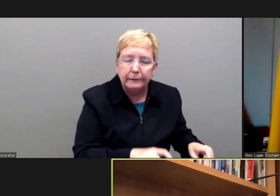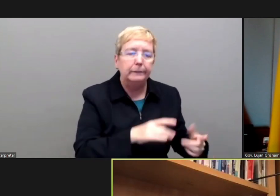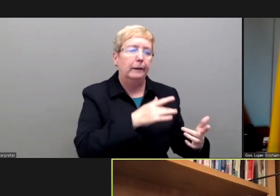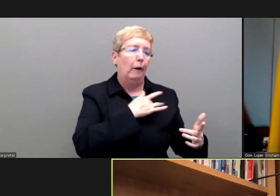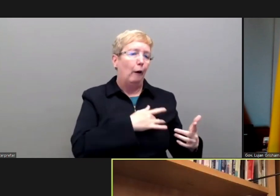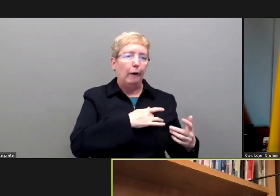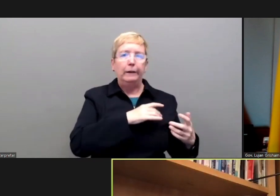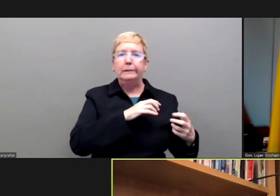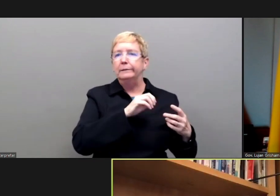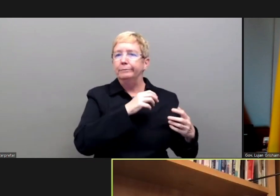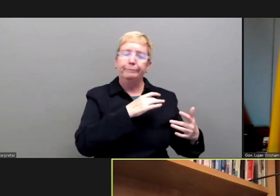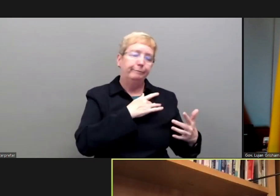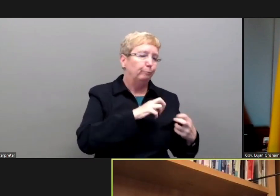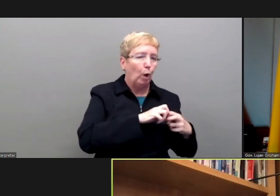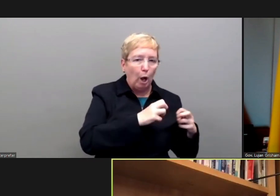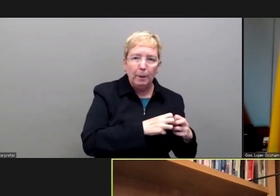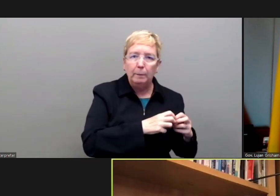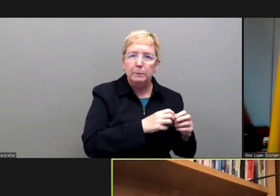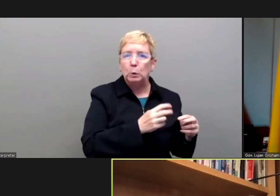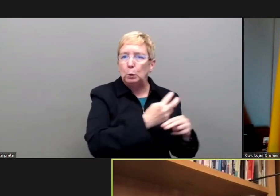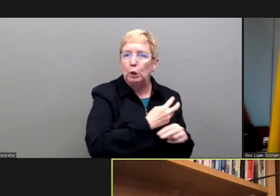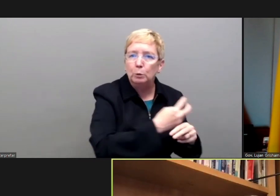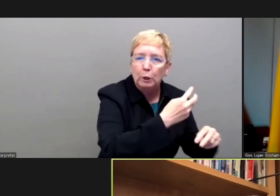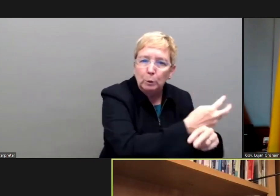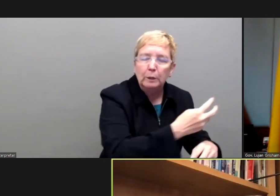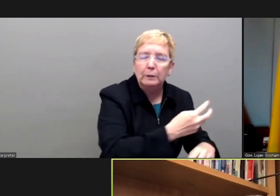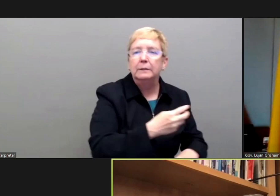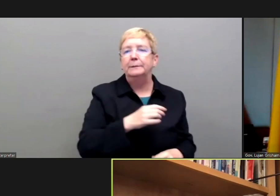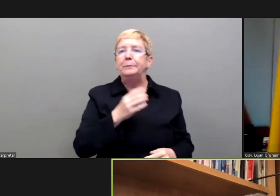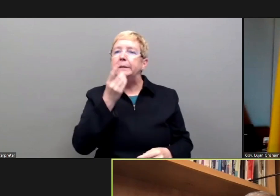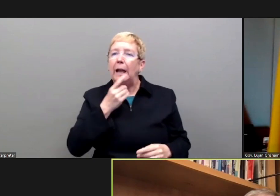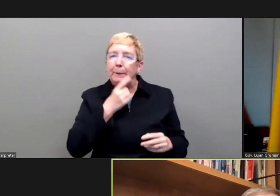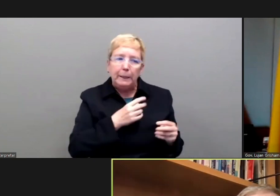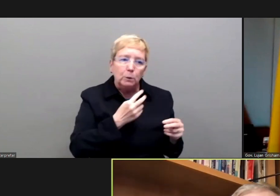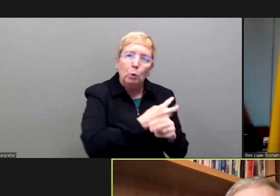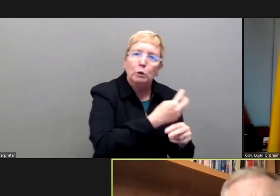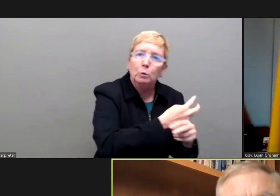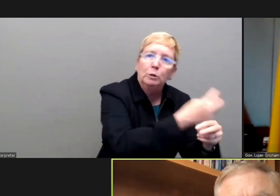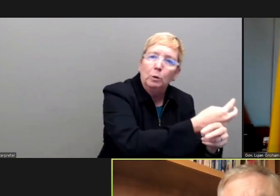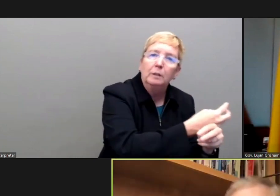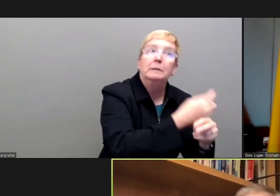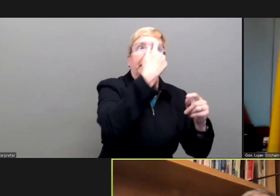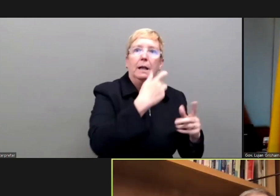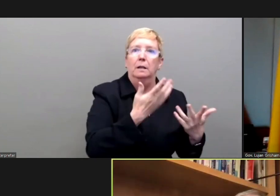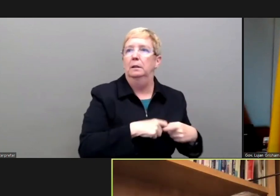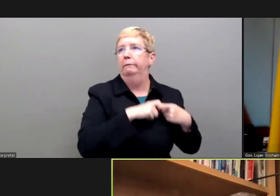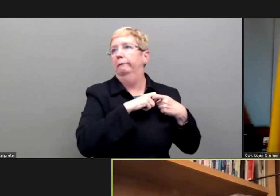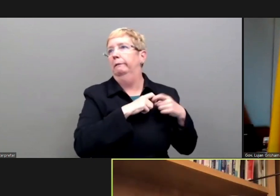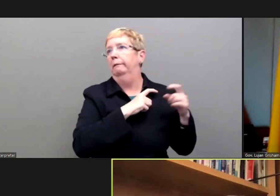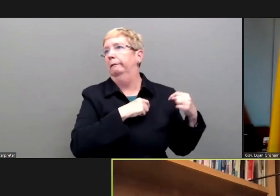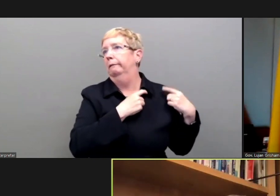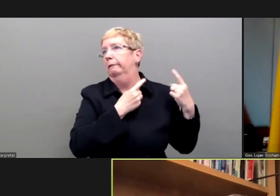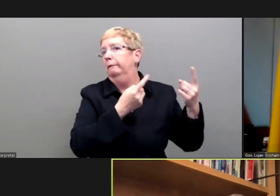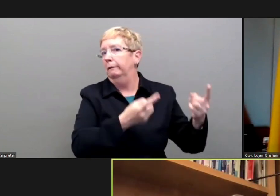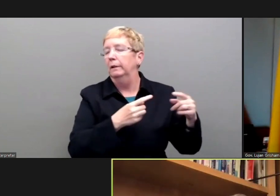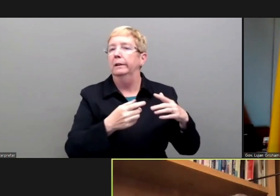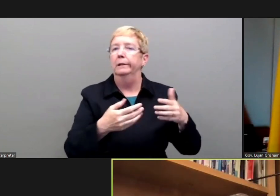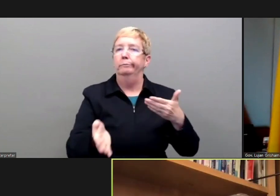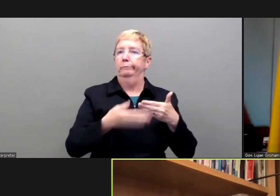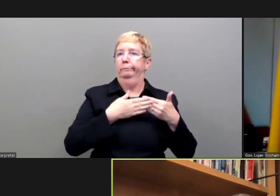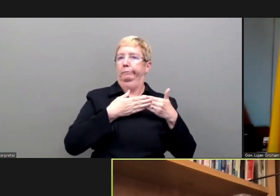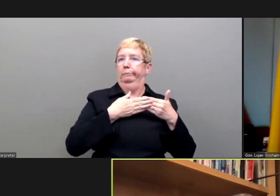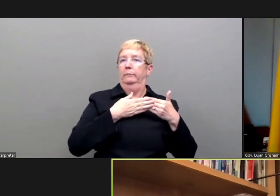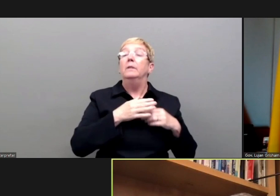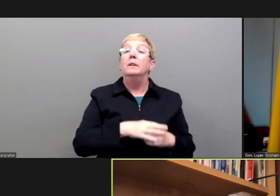or other conditions. And so the level of illness and burden of illness was much higher before